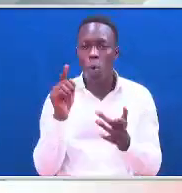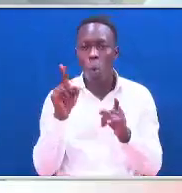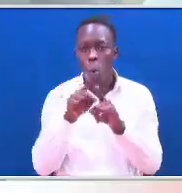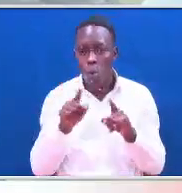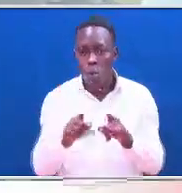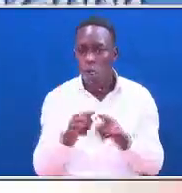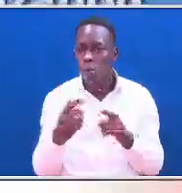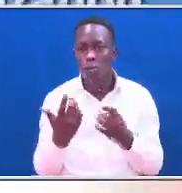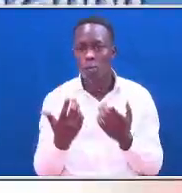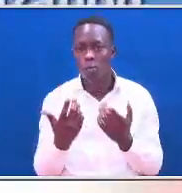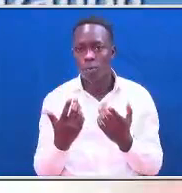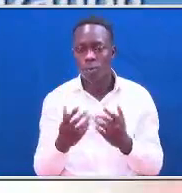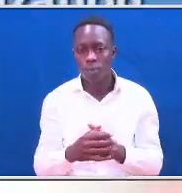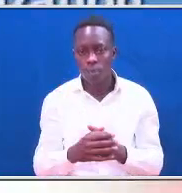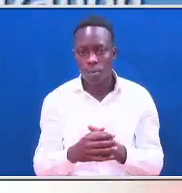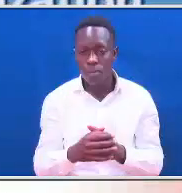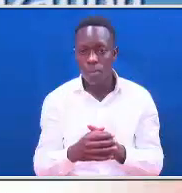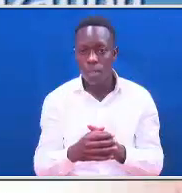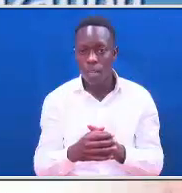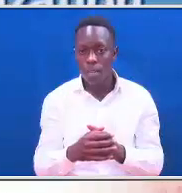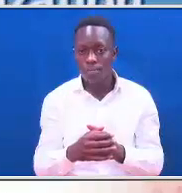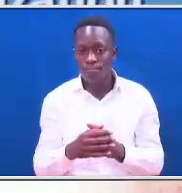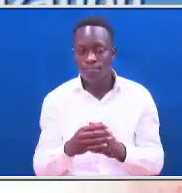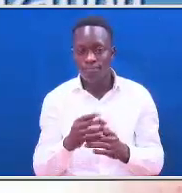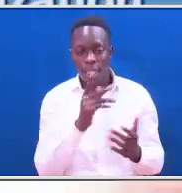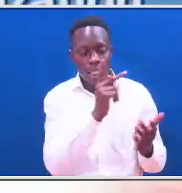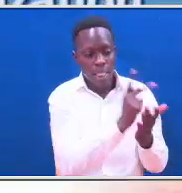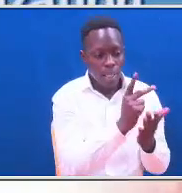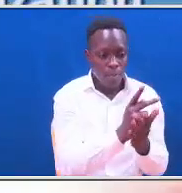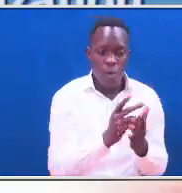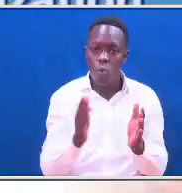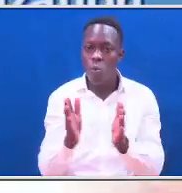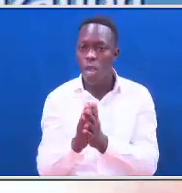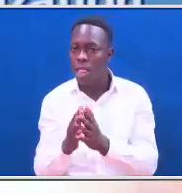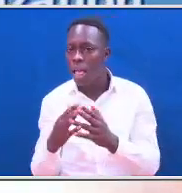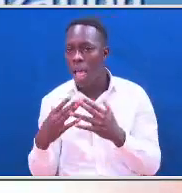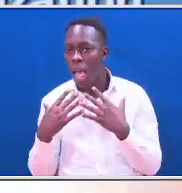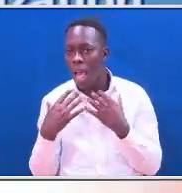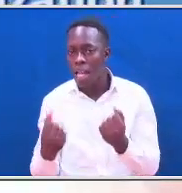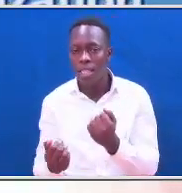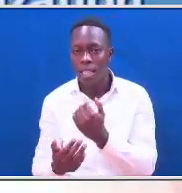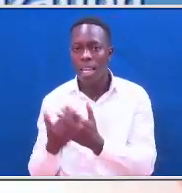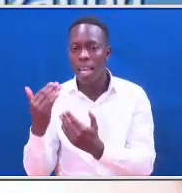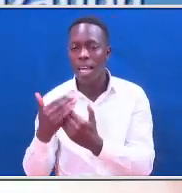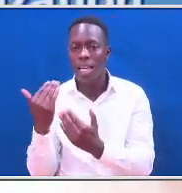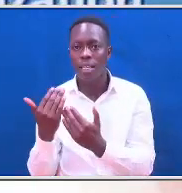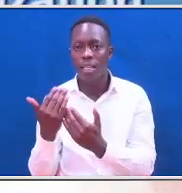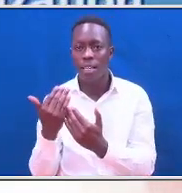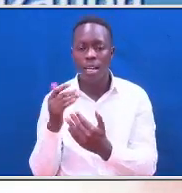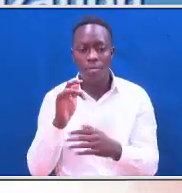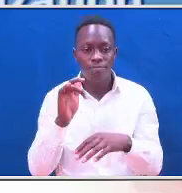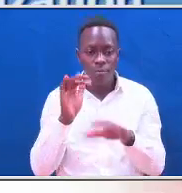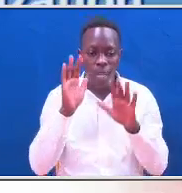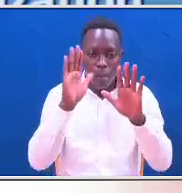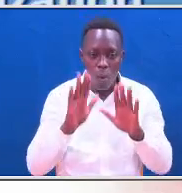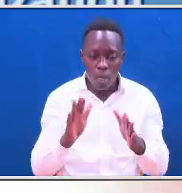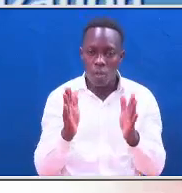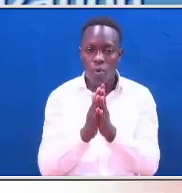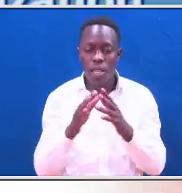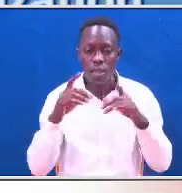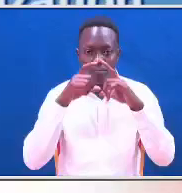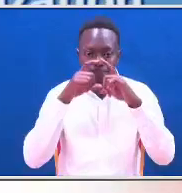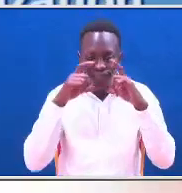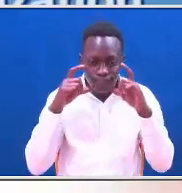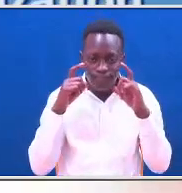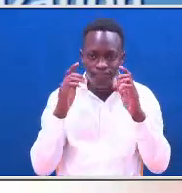detection among them. Isolation and clinical care remain critical, as well as masking, physical